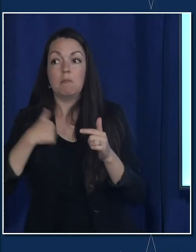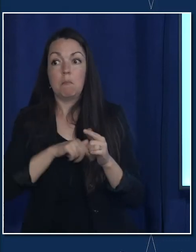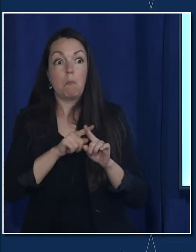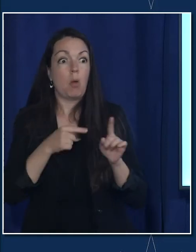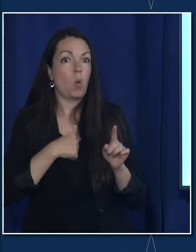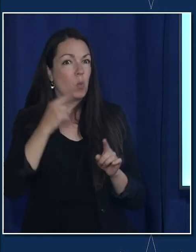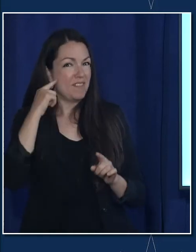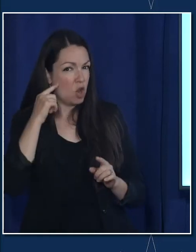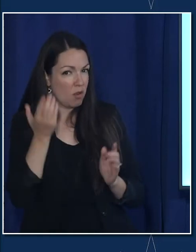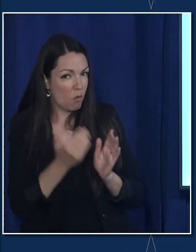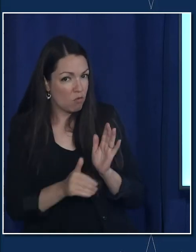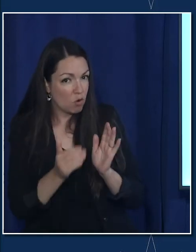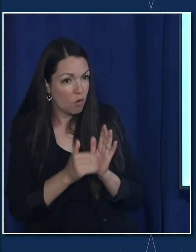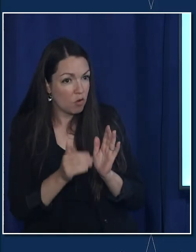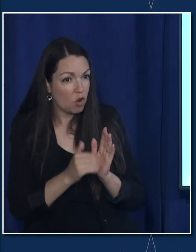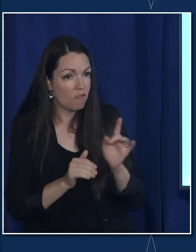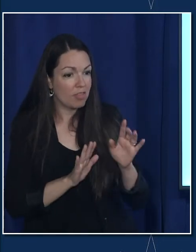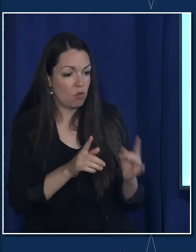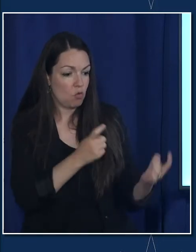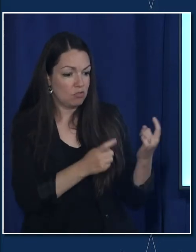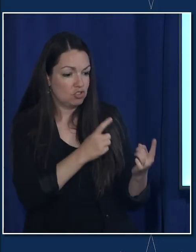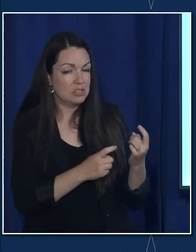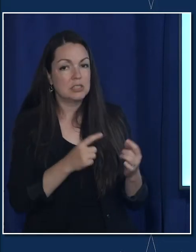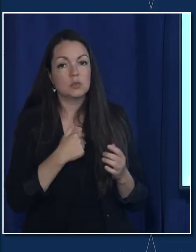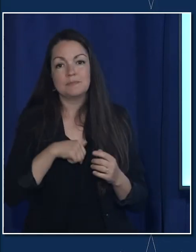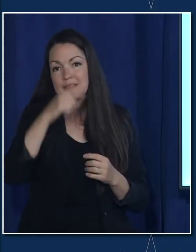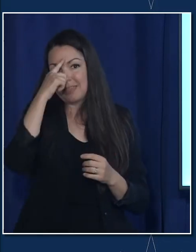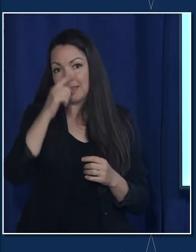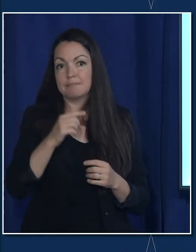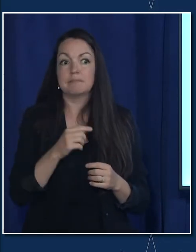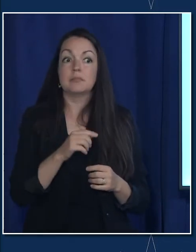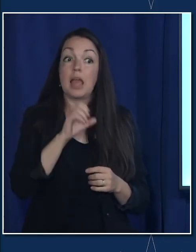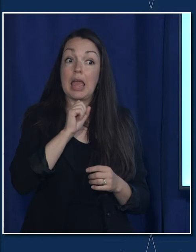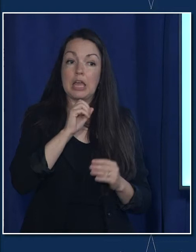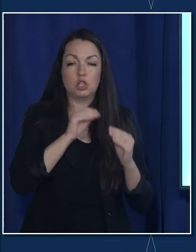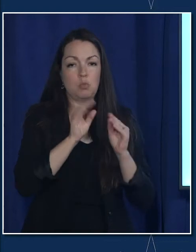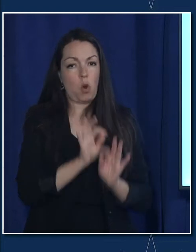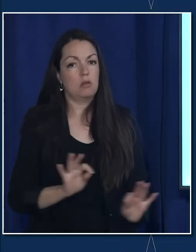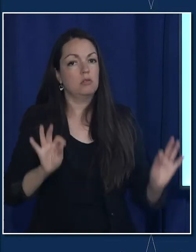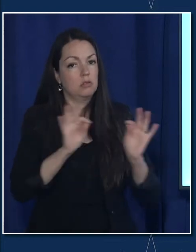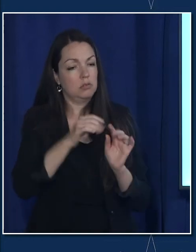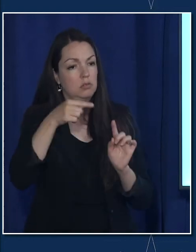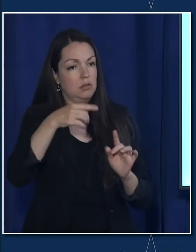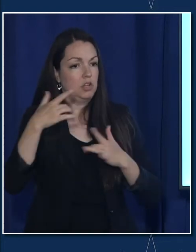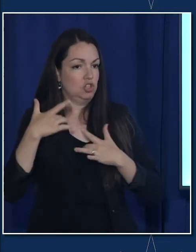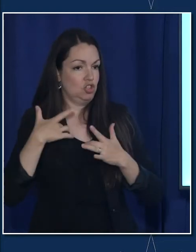consistently among questions. And so I think it's age more than